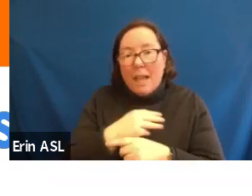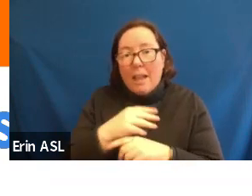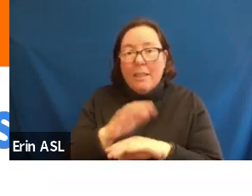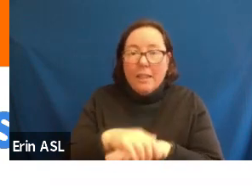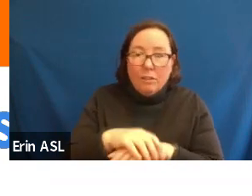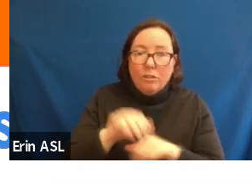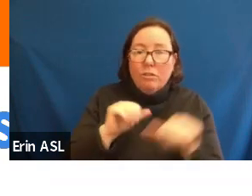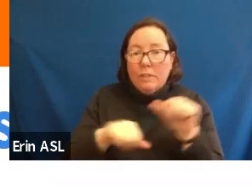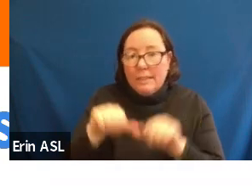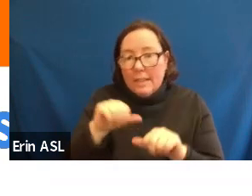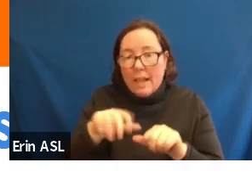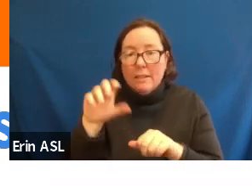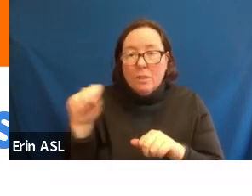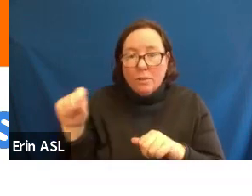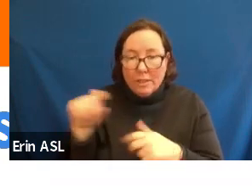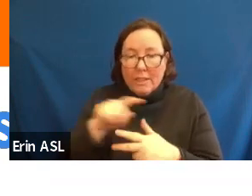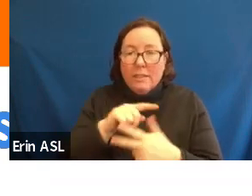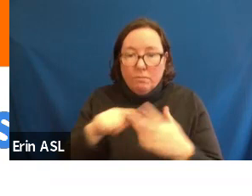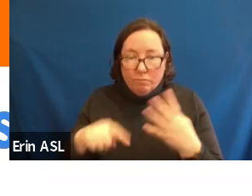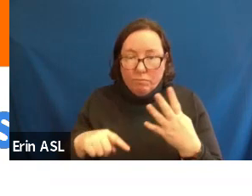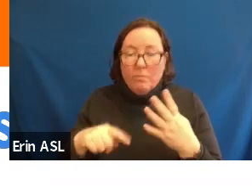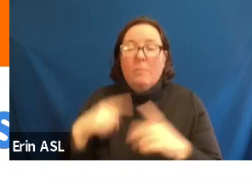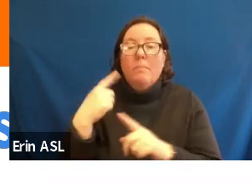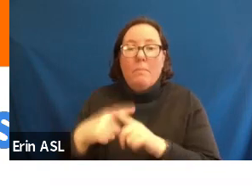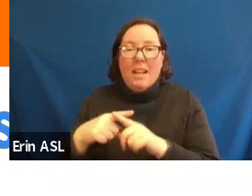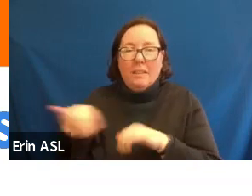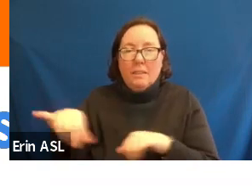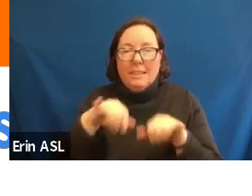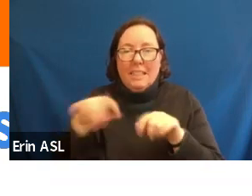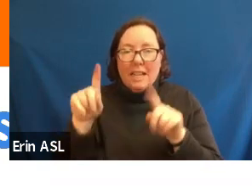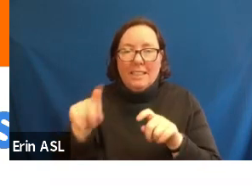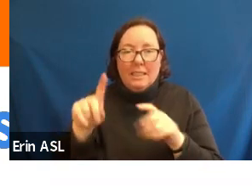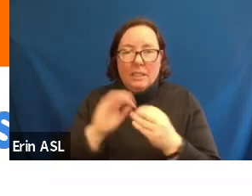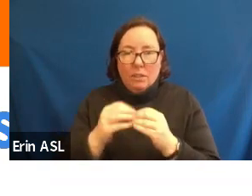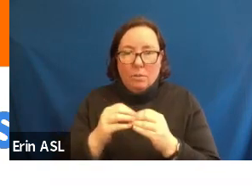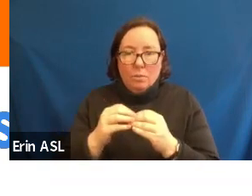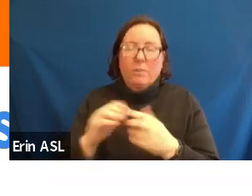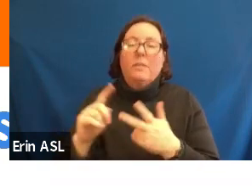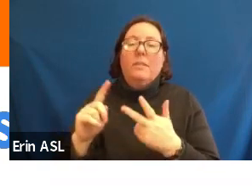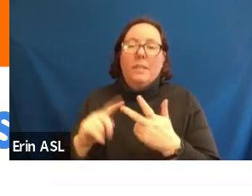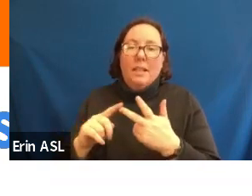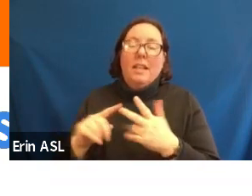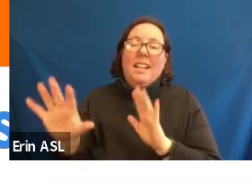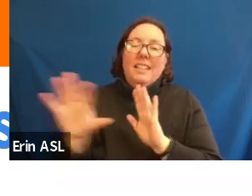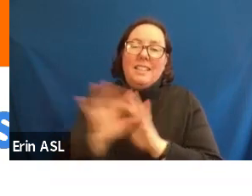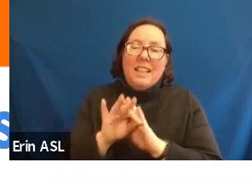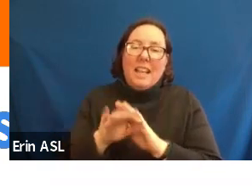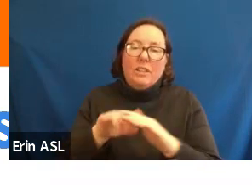social studies, as well as standardized test scores and a selective enrollment admissions